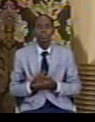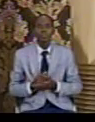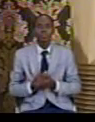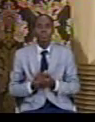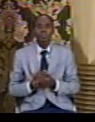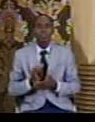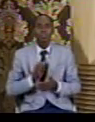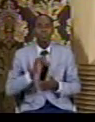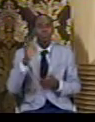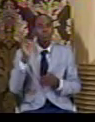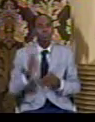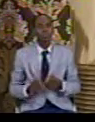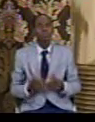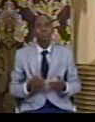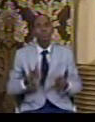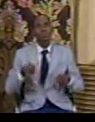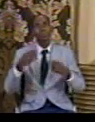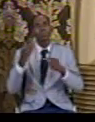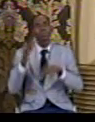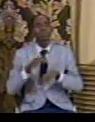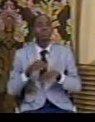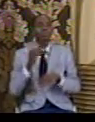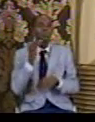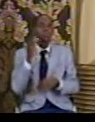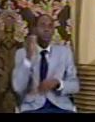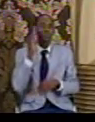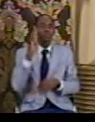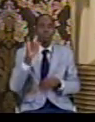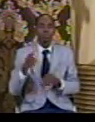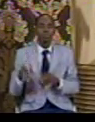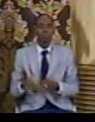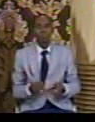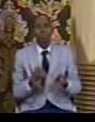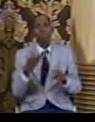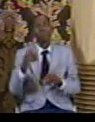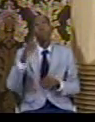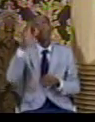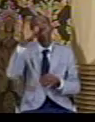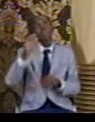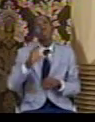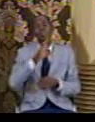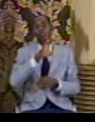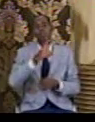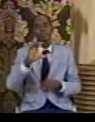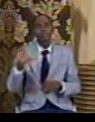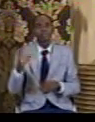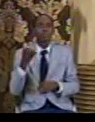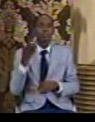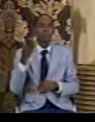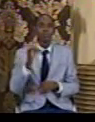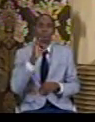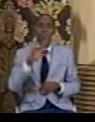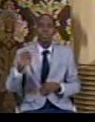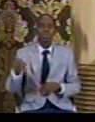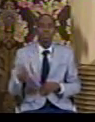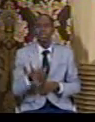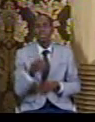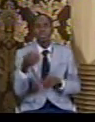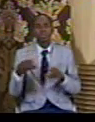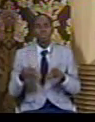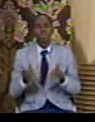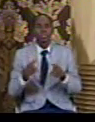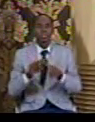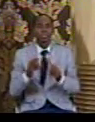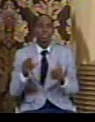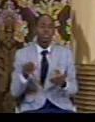redeem. I must needs go home by the way of the cross. There's no other way